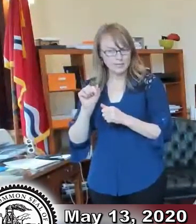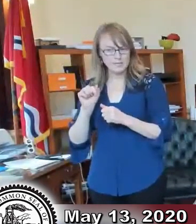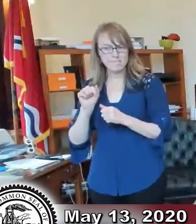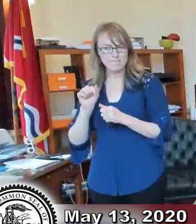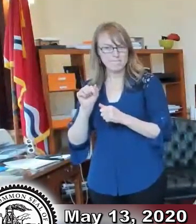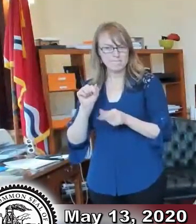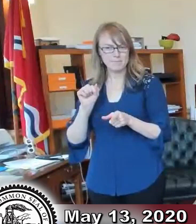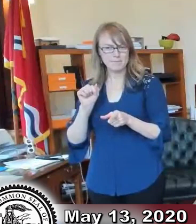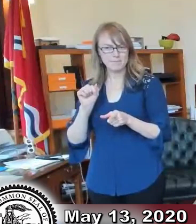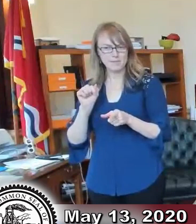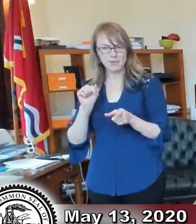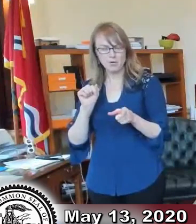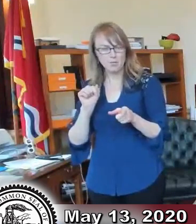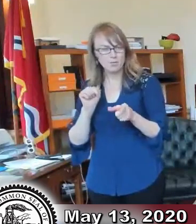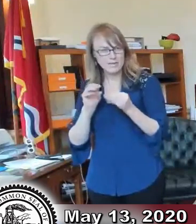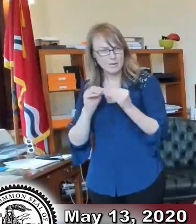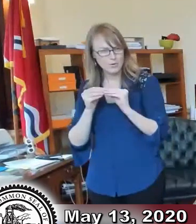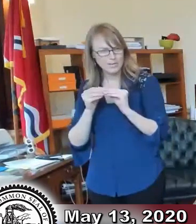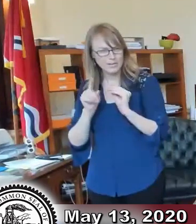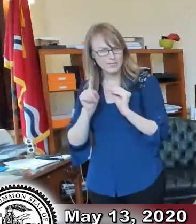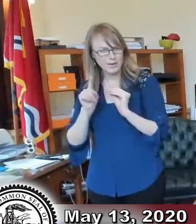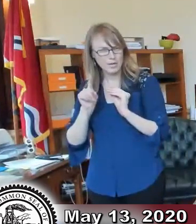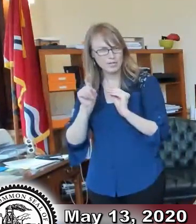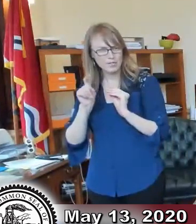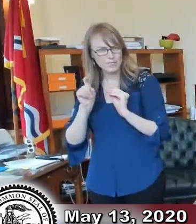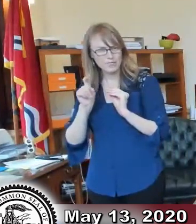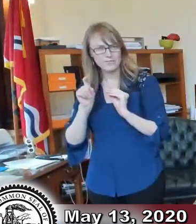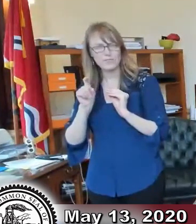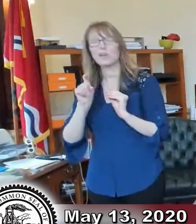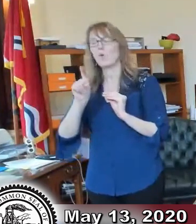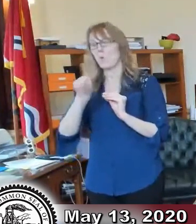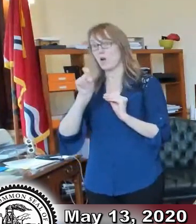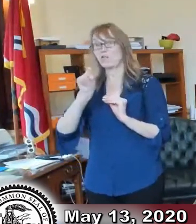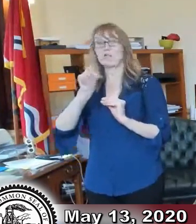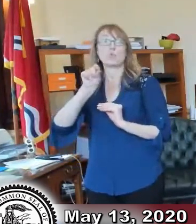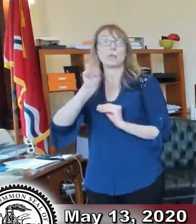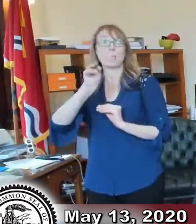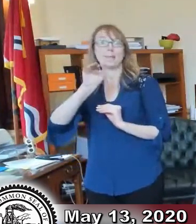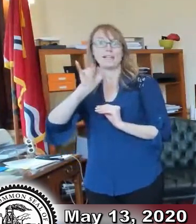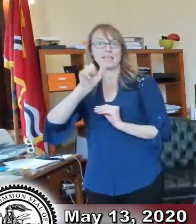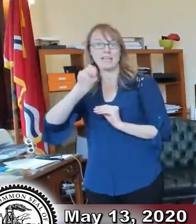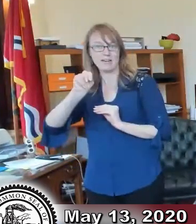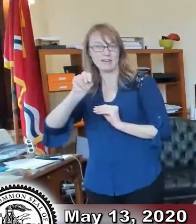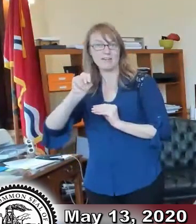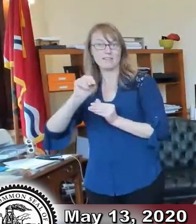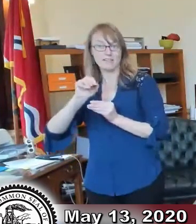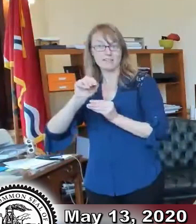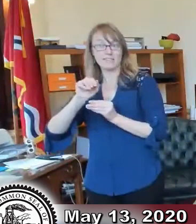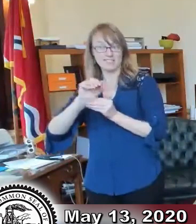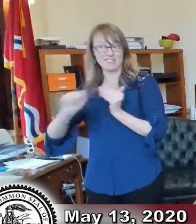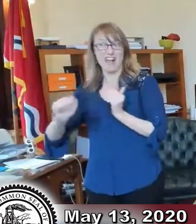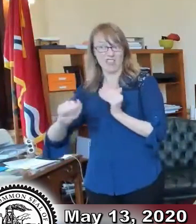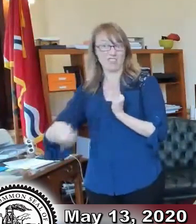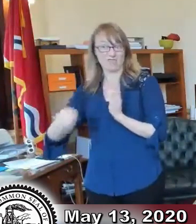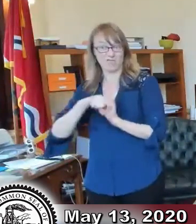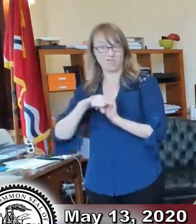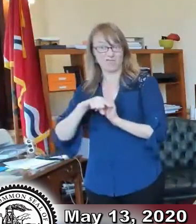going to happen. Pardon? What was that number again? 120 million. Yeah.